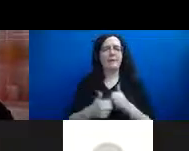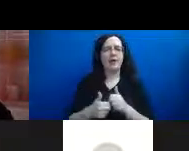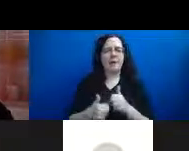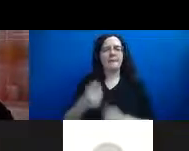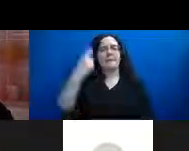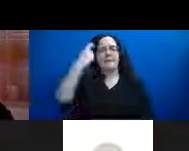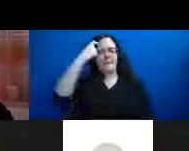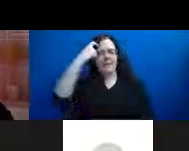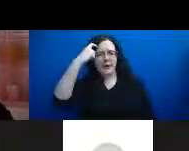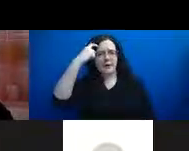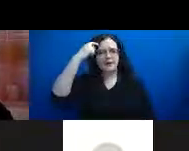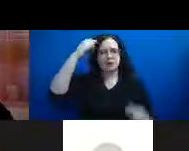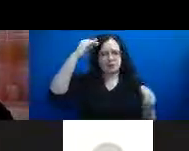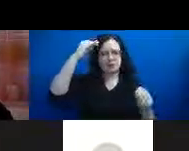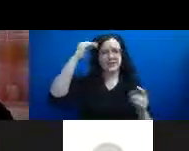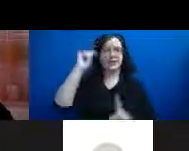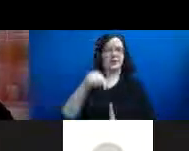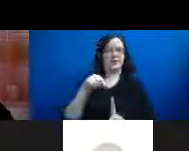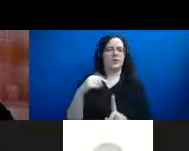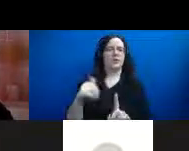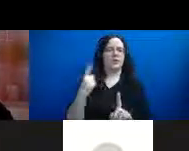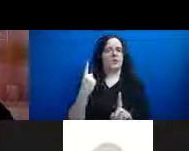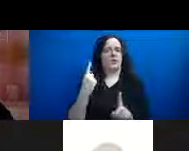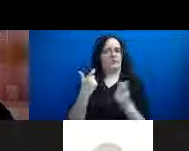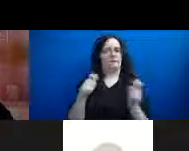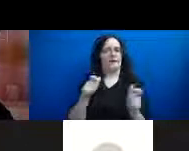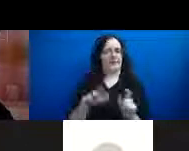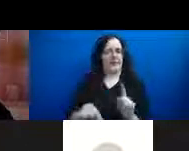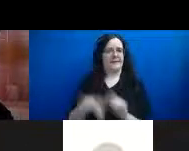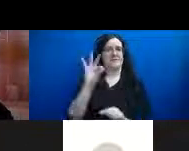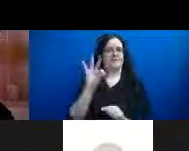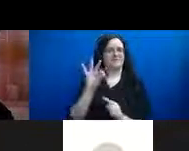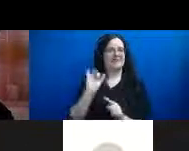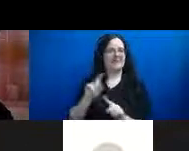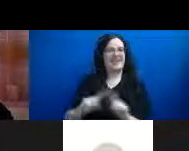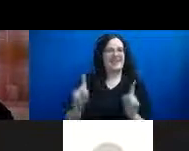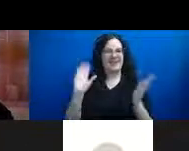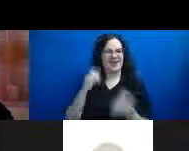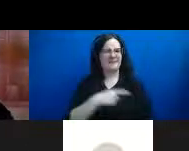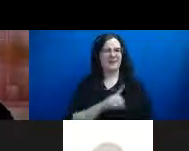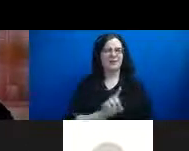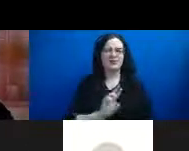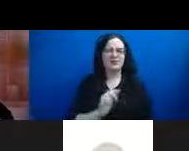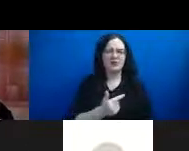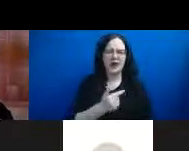know, this is one of the major findings that's pretty significantly different than drug and alcohol